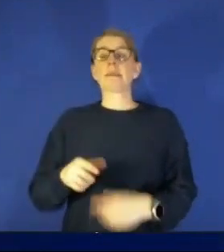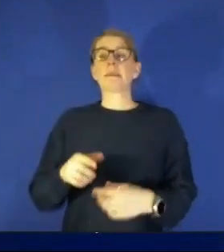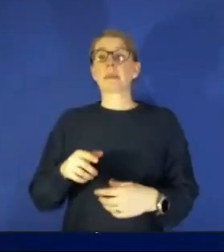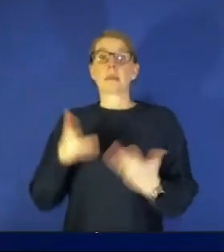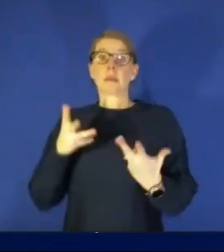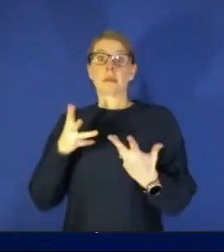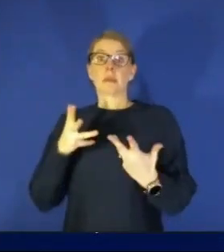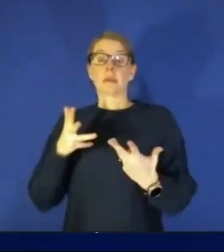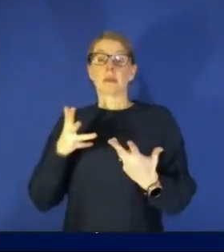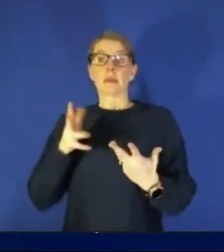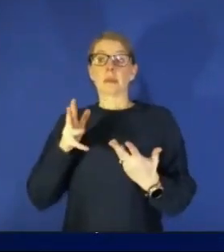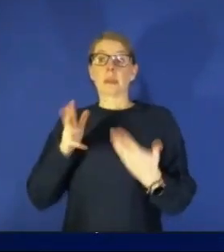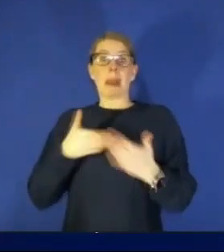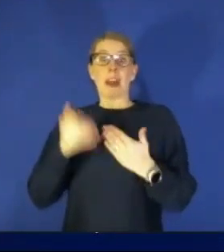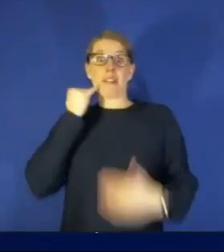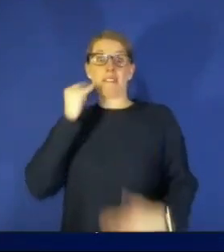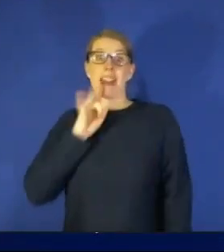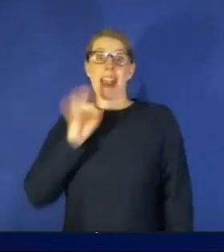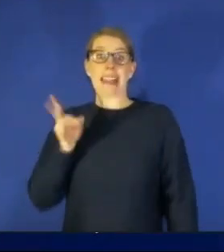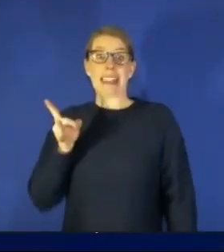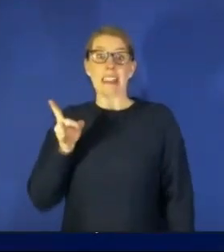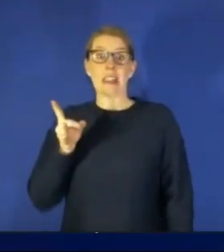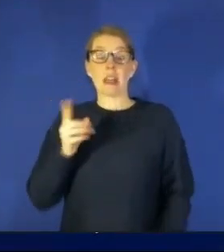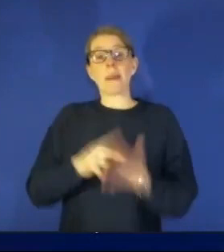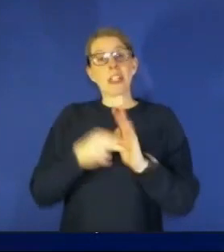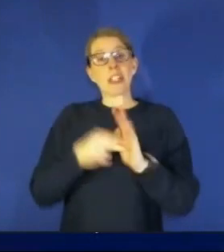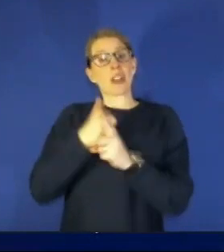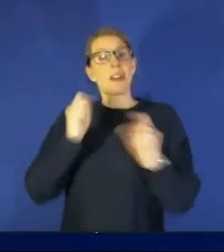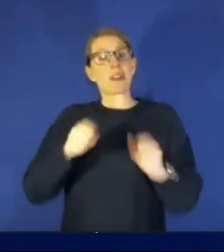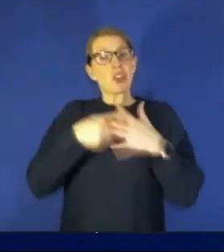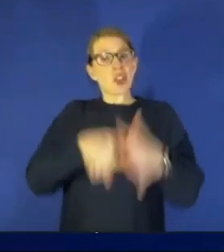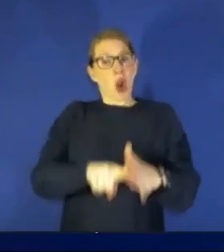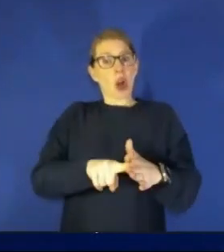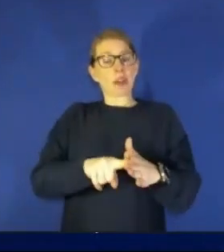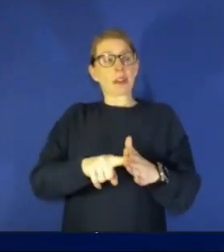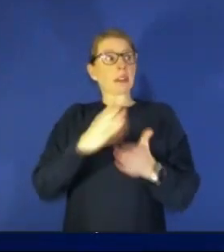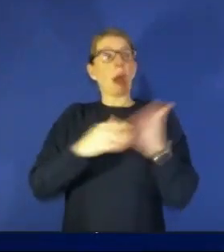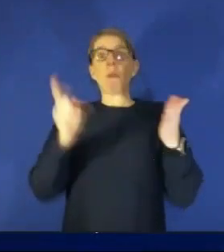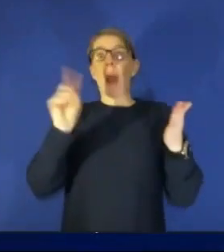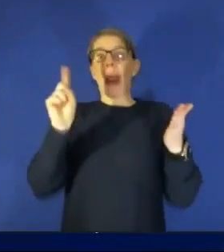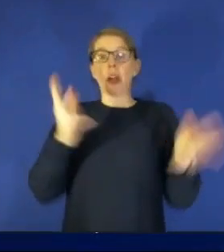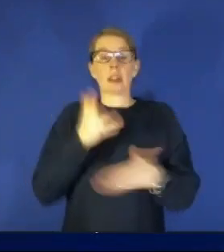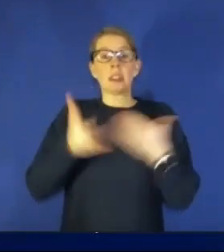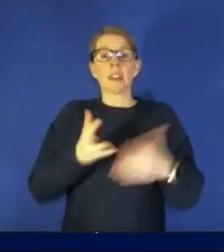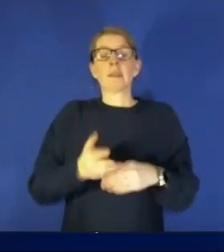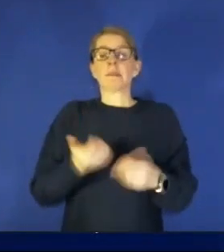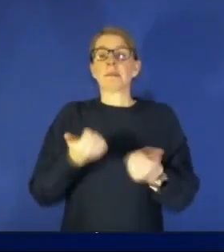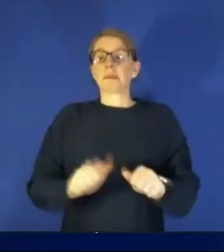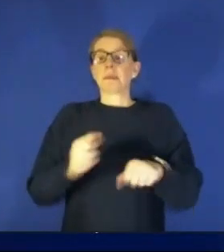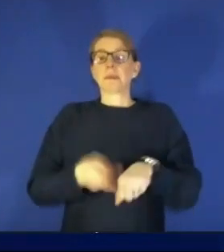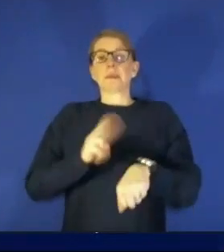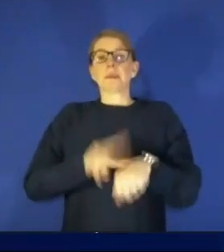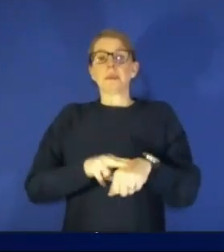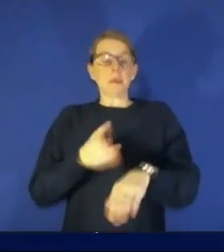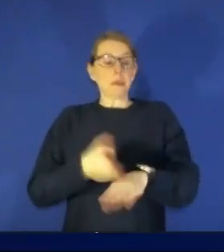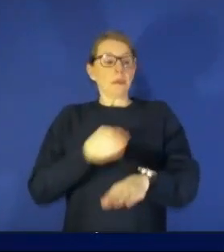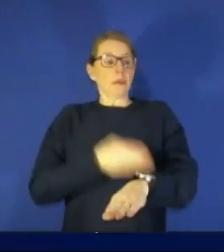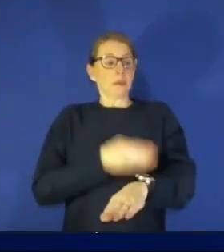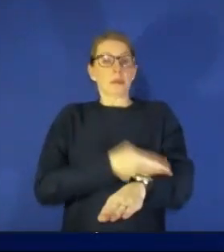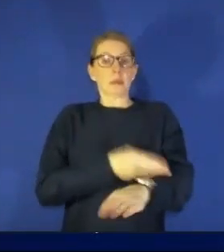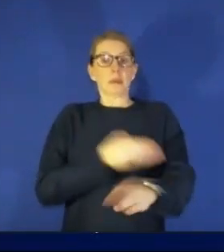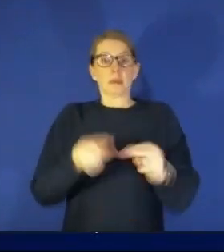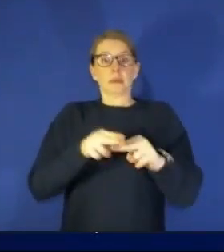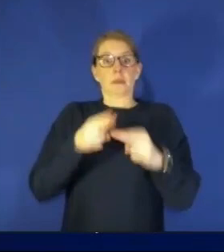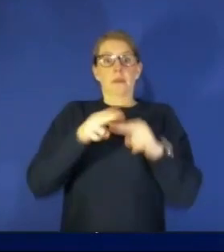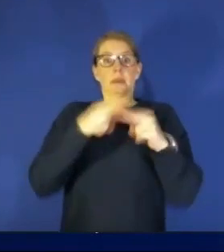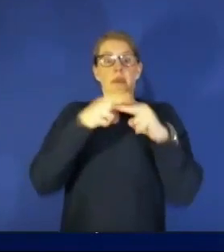got to start someplace, and you just start where you are, and you try and gradually increase it every time you go back out, and you will build